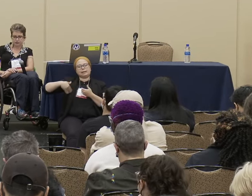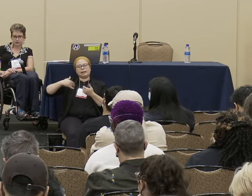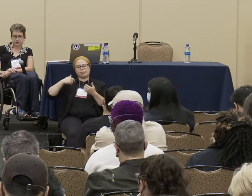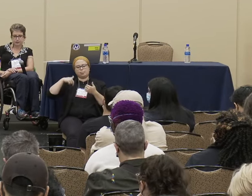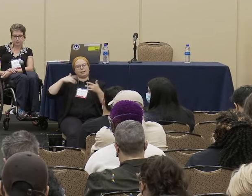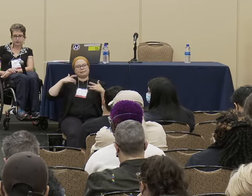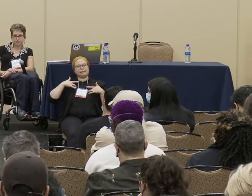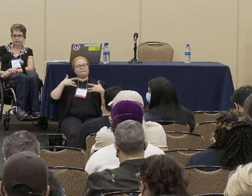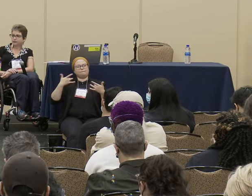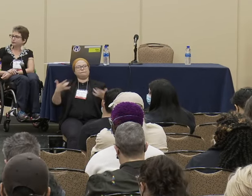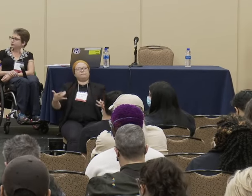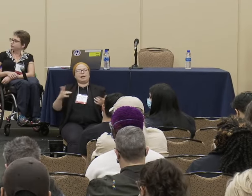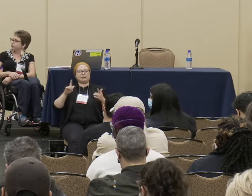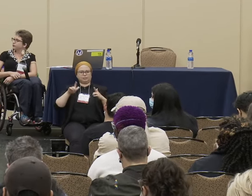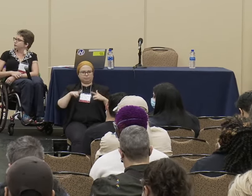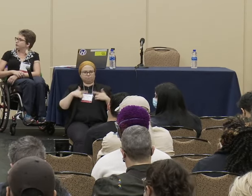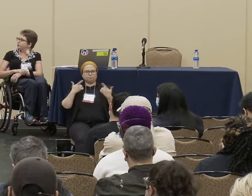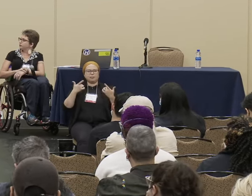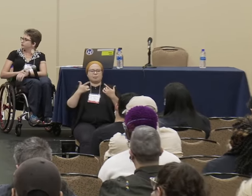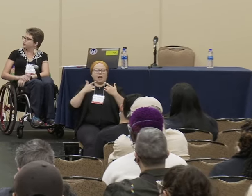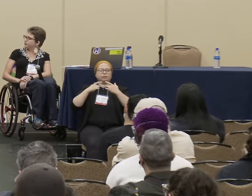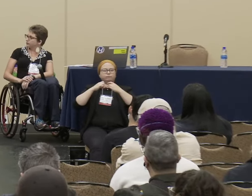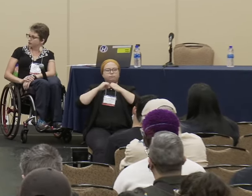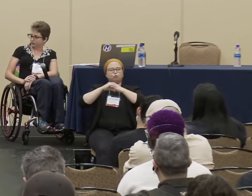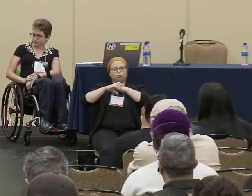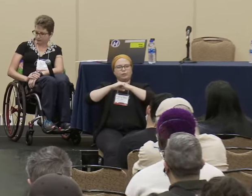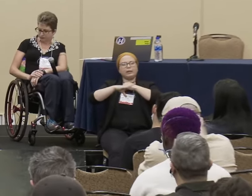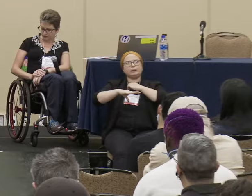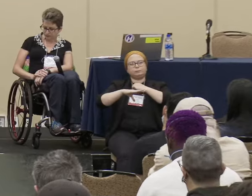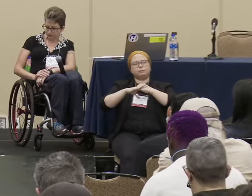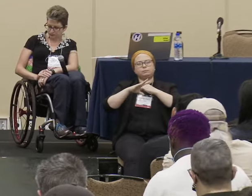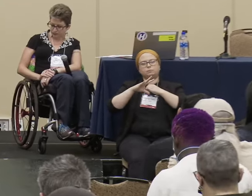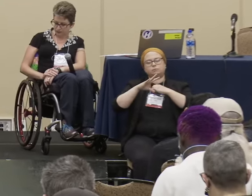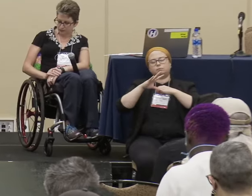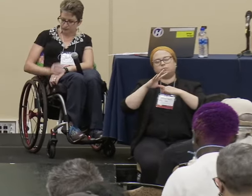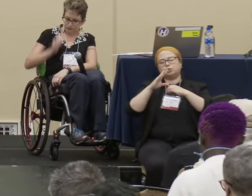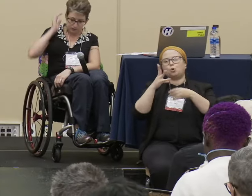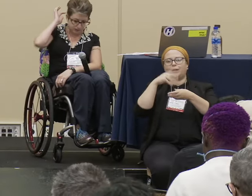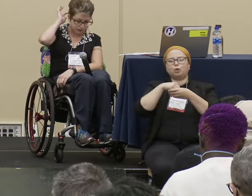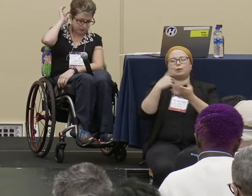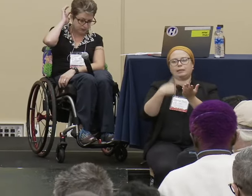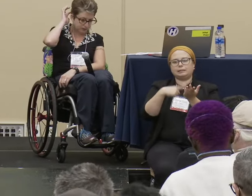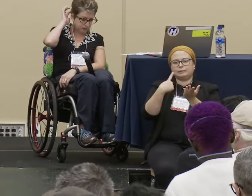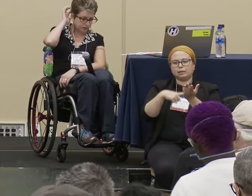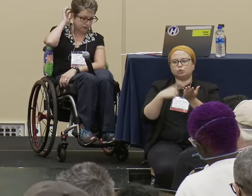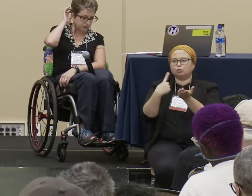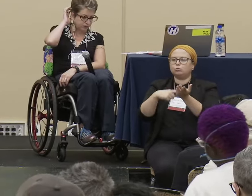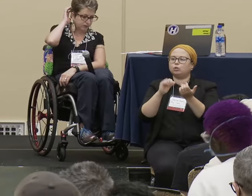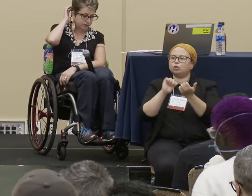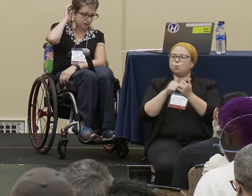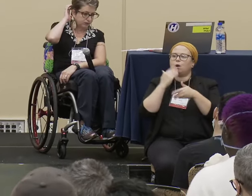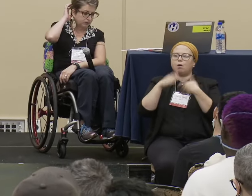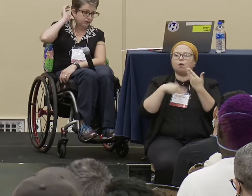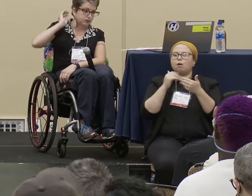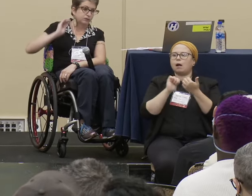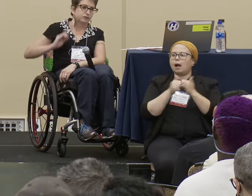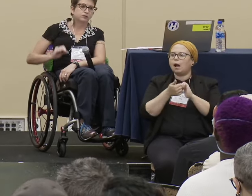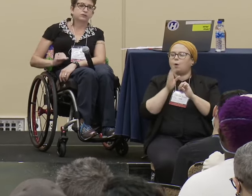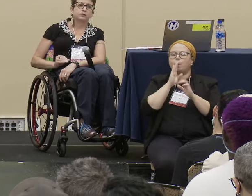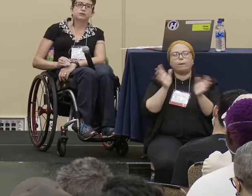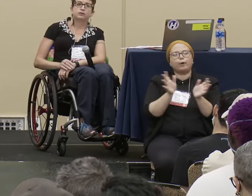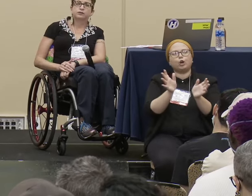streamed, including the discussion. So the way the discussion is gonna work is that we encourage participants to engage with each